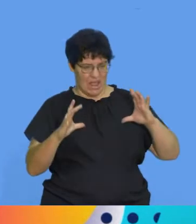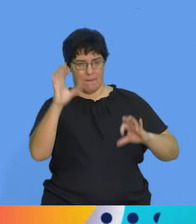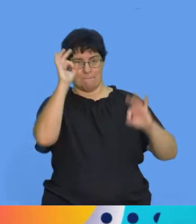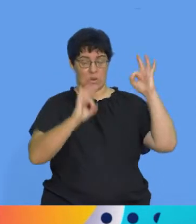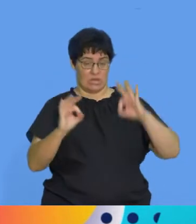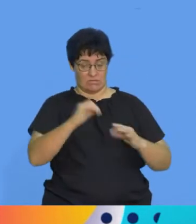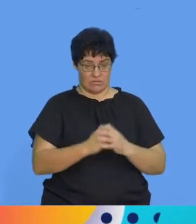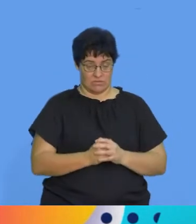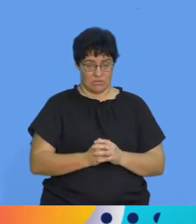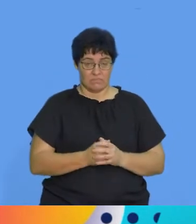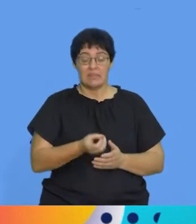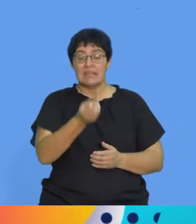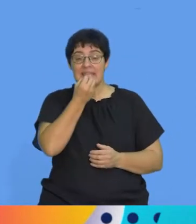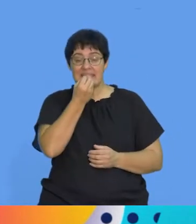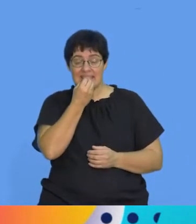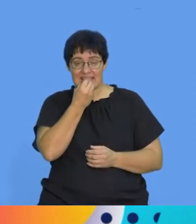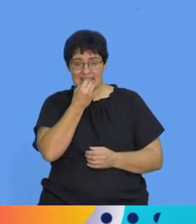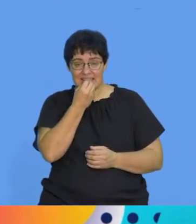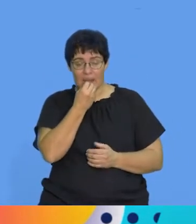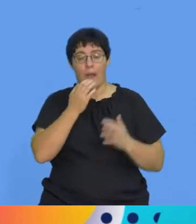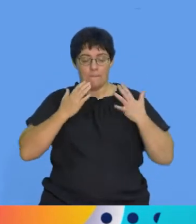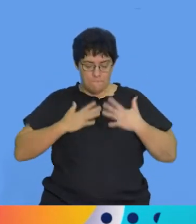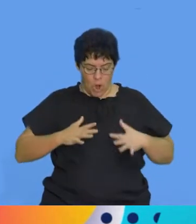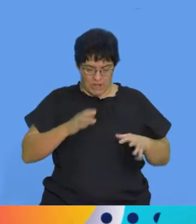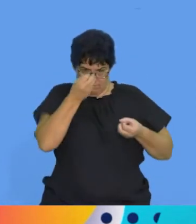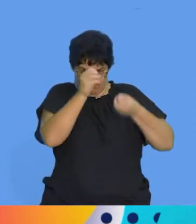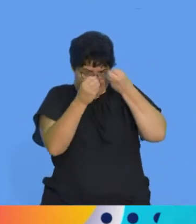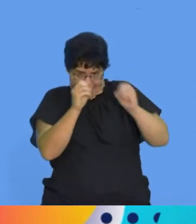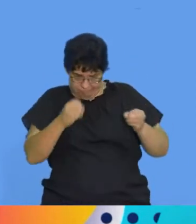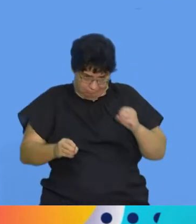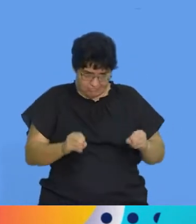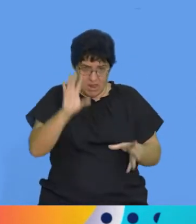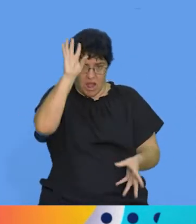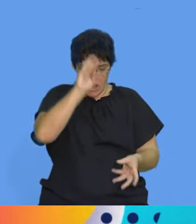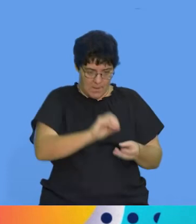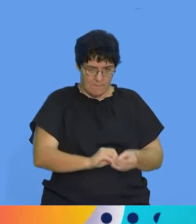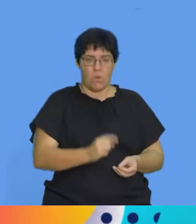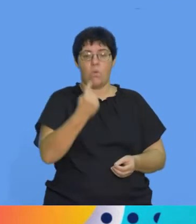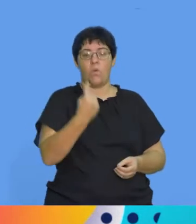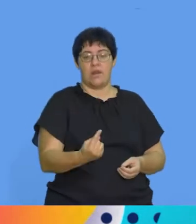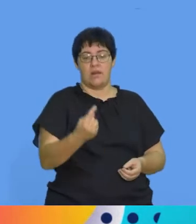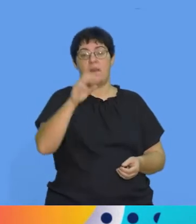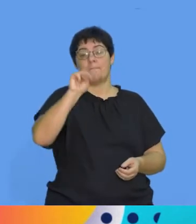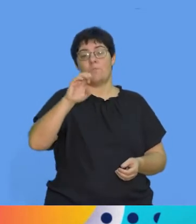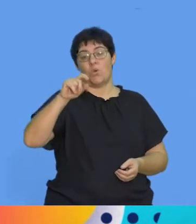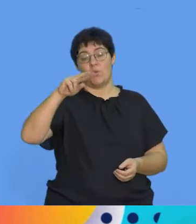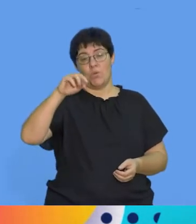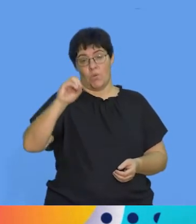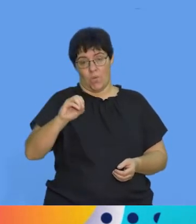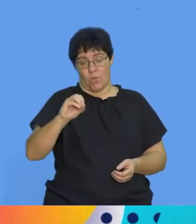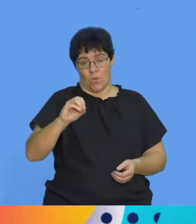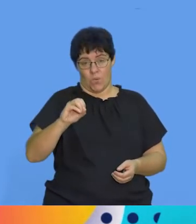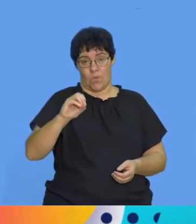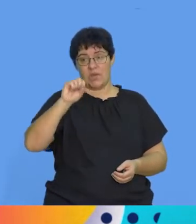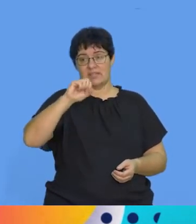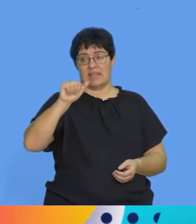big molecule that when you eat it, your body has to break it down till it becomes a monosaccharide.